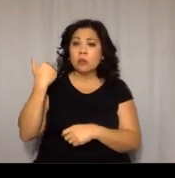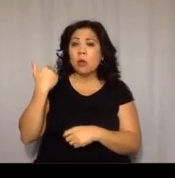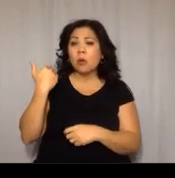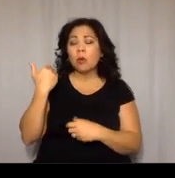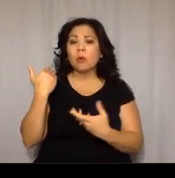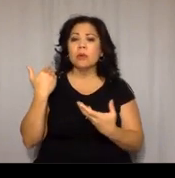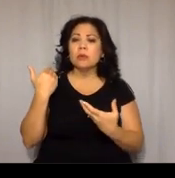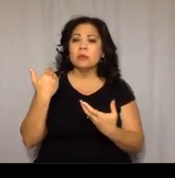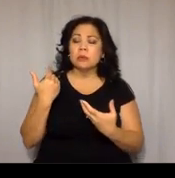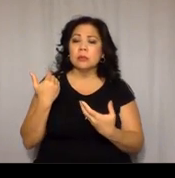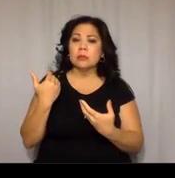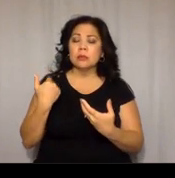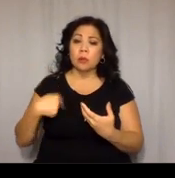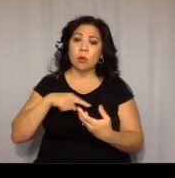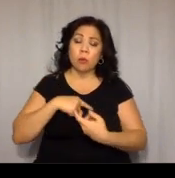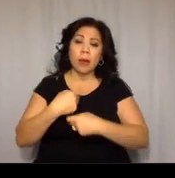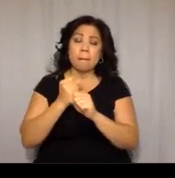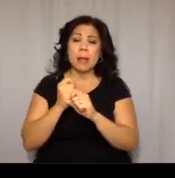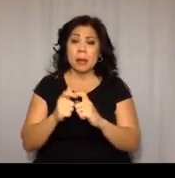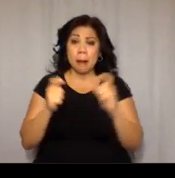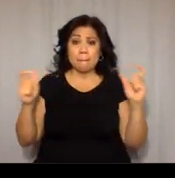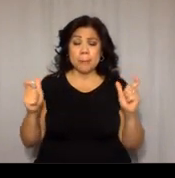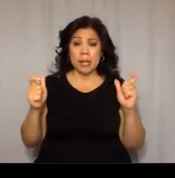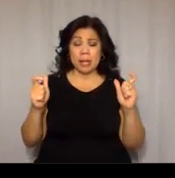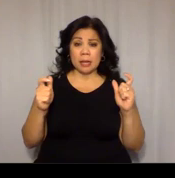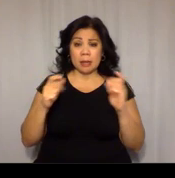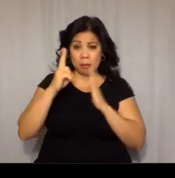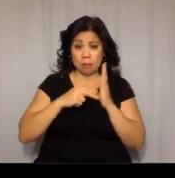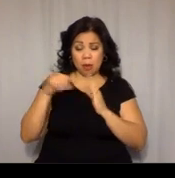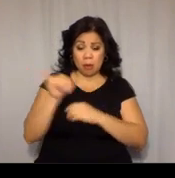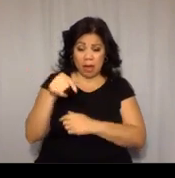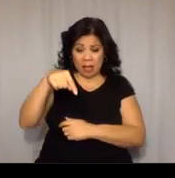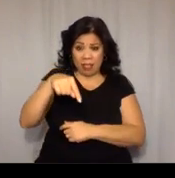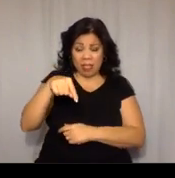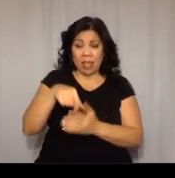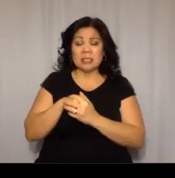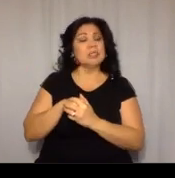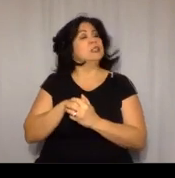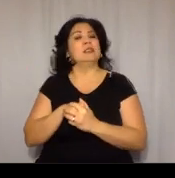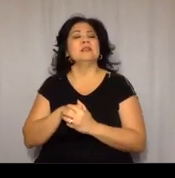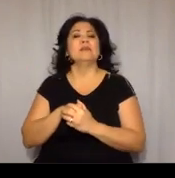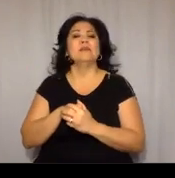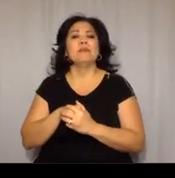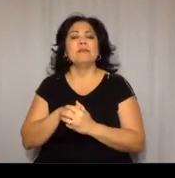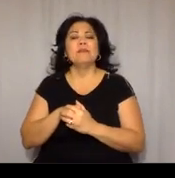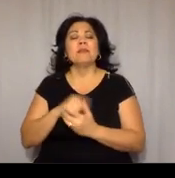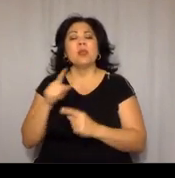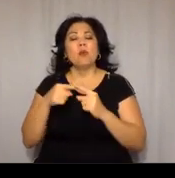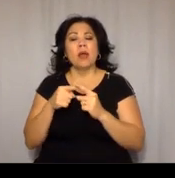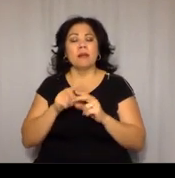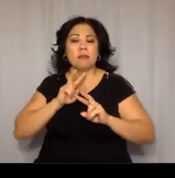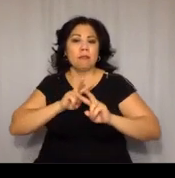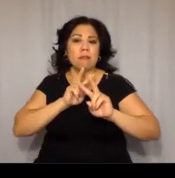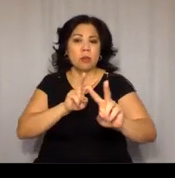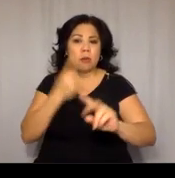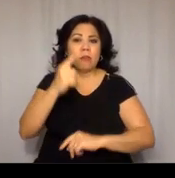almost, we made a huge one of these at the memorial gathering in honor of my mom, who had